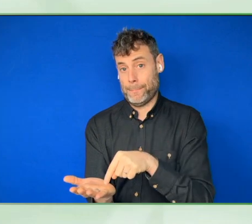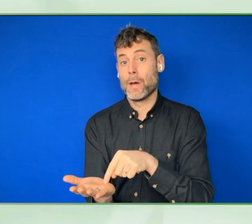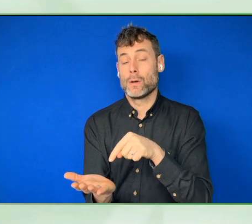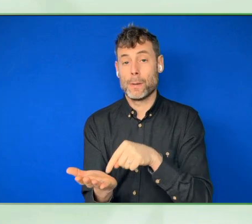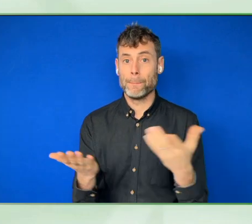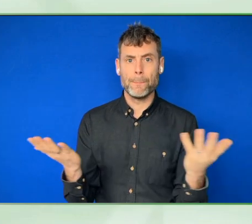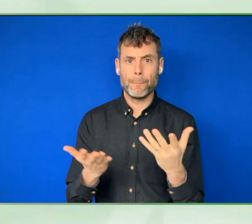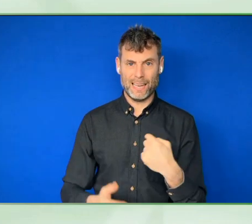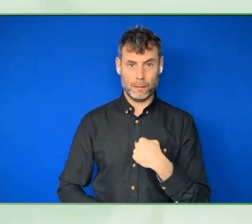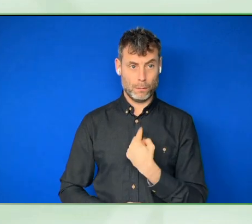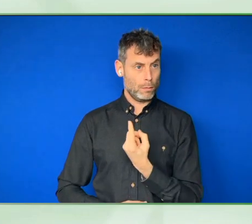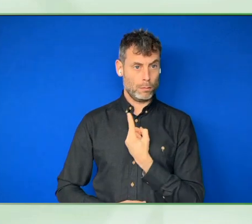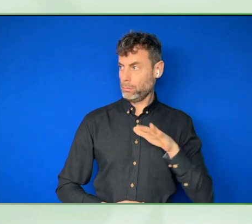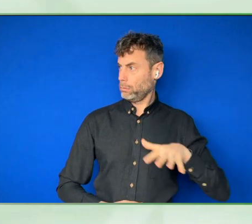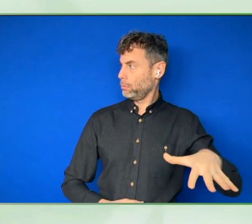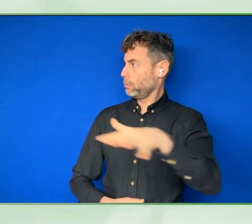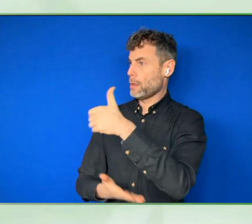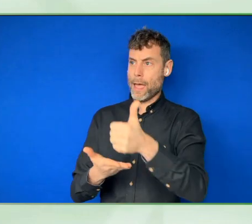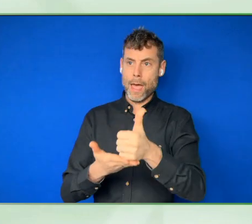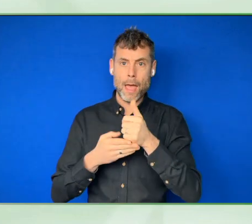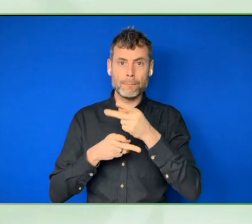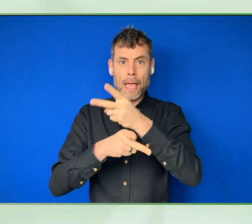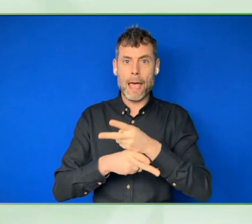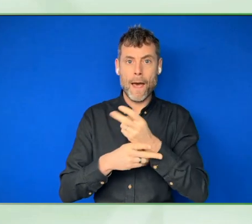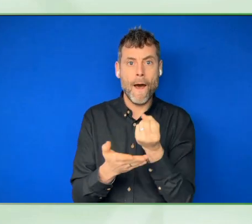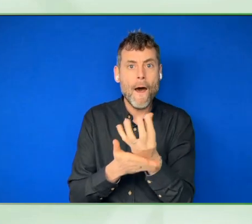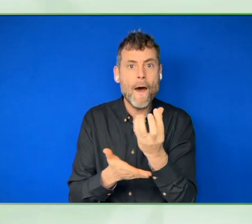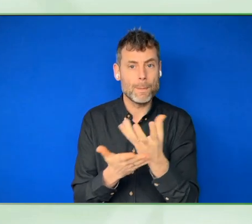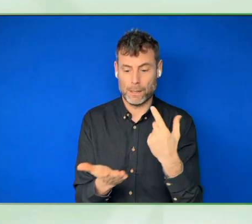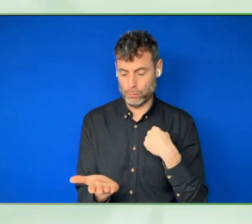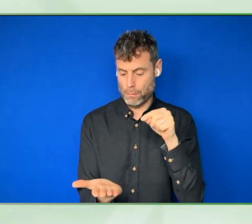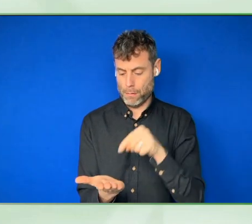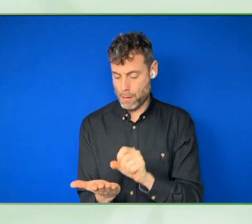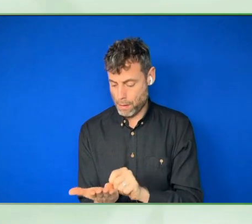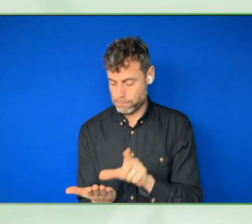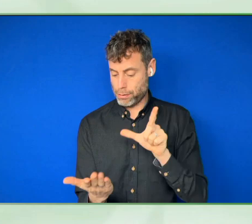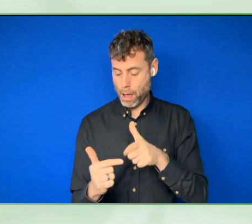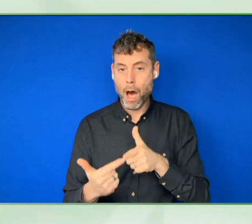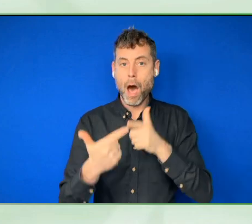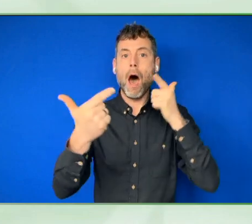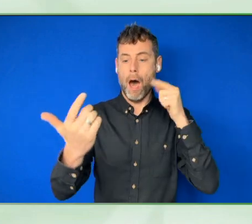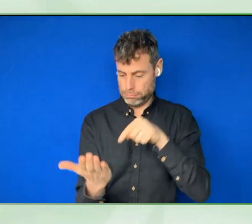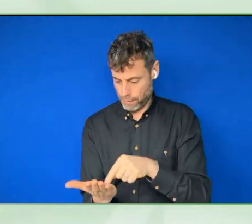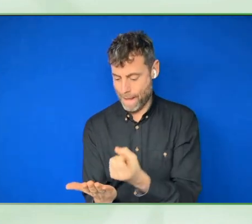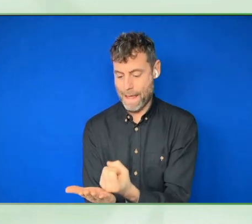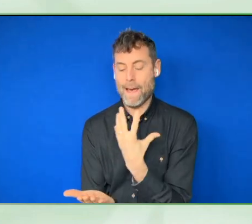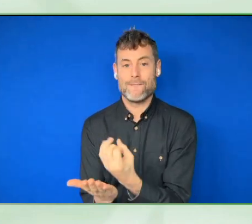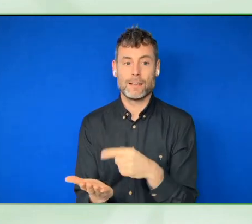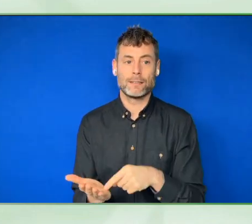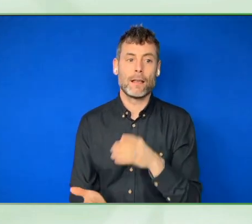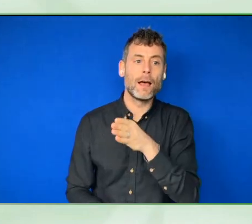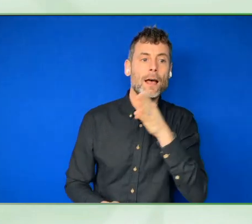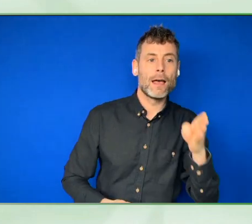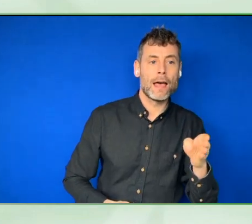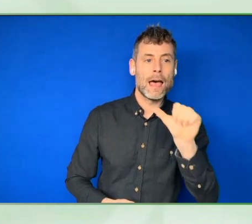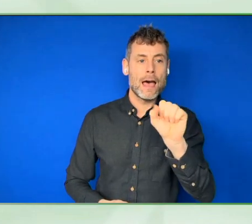access eye care. And joined with Farhana is Dr. Asad Khan from the Mayo